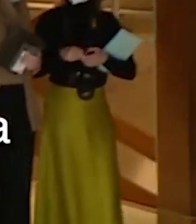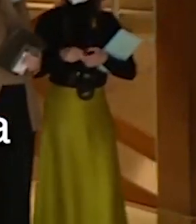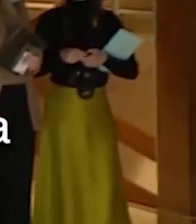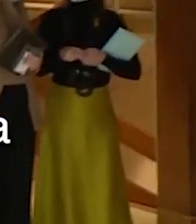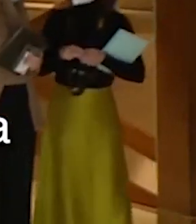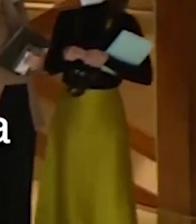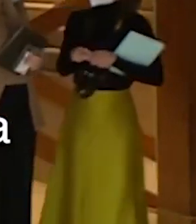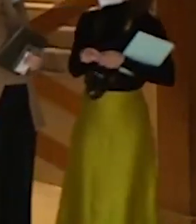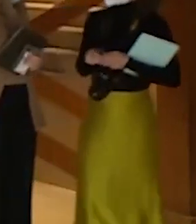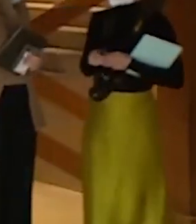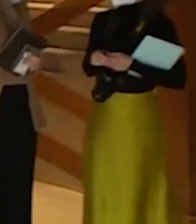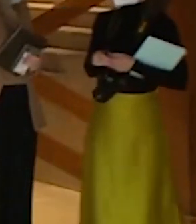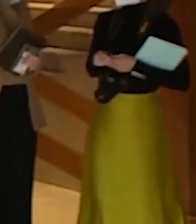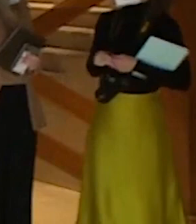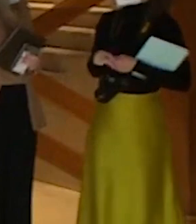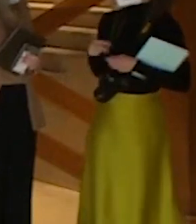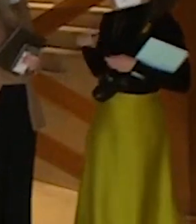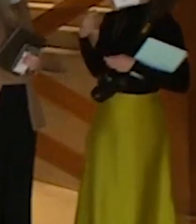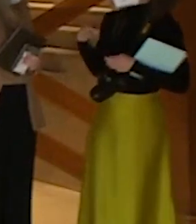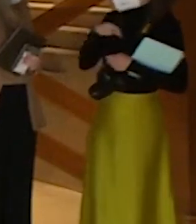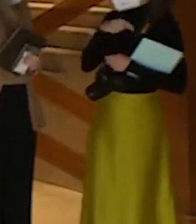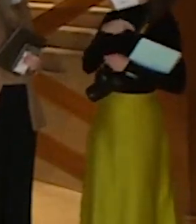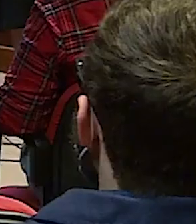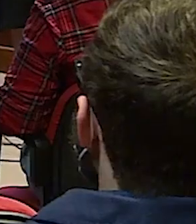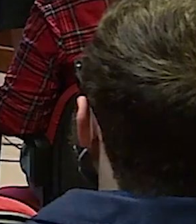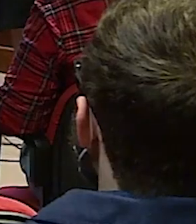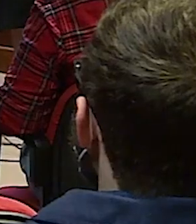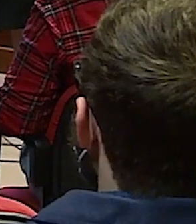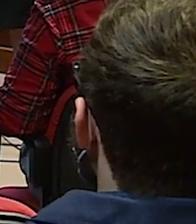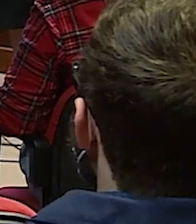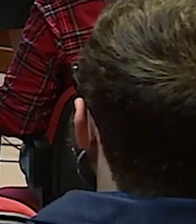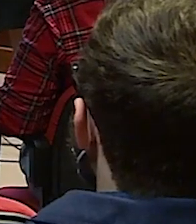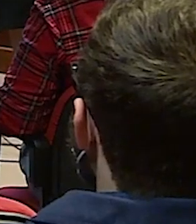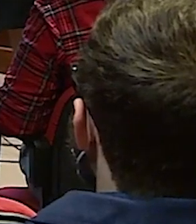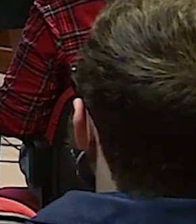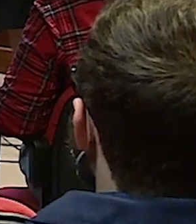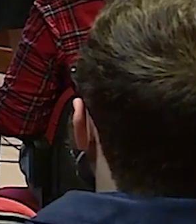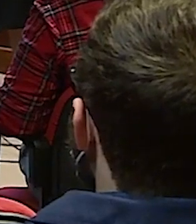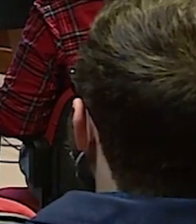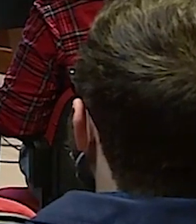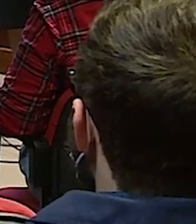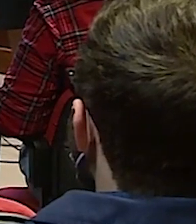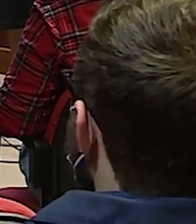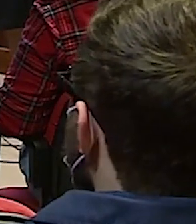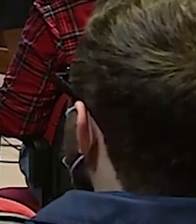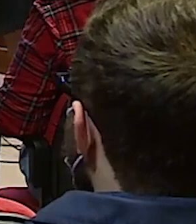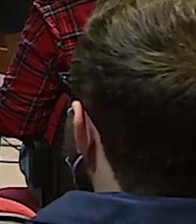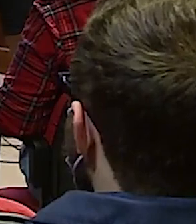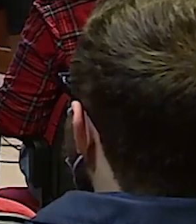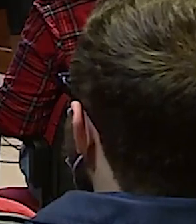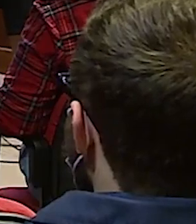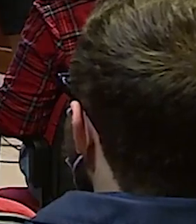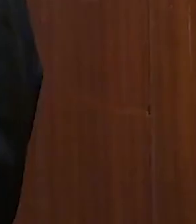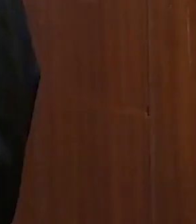this center, and I wish them all the best. Com esta nova cátedra, a Universidade Católica Portuguesa